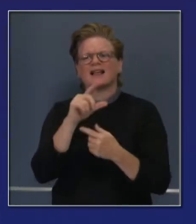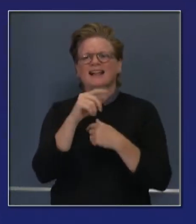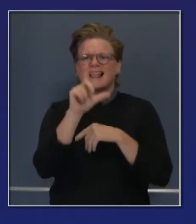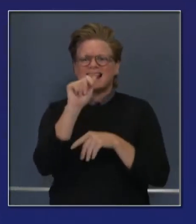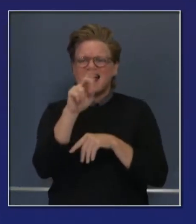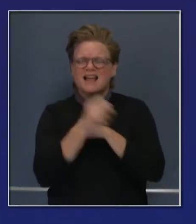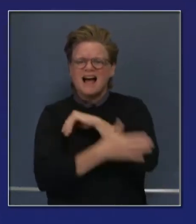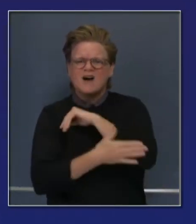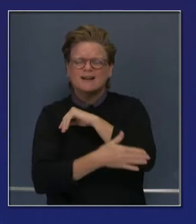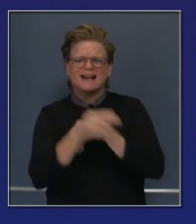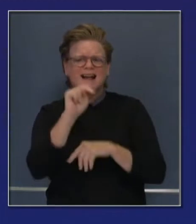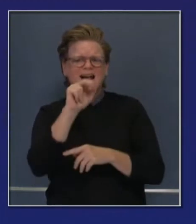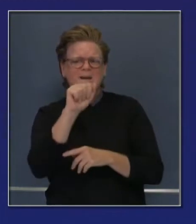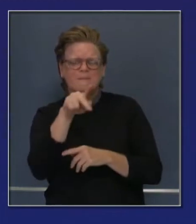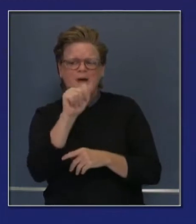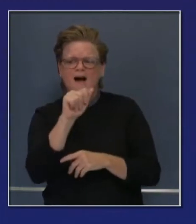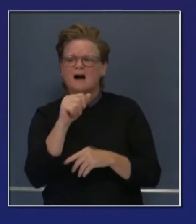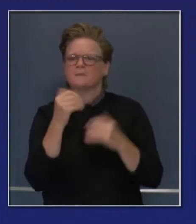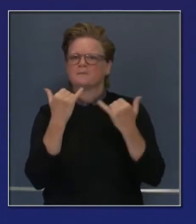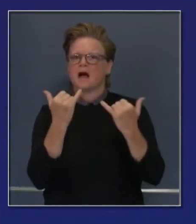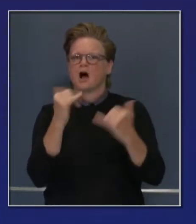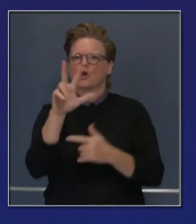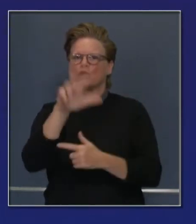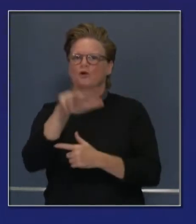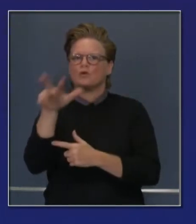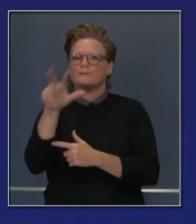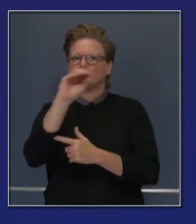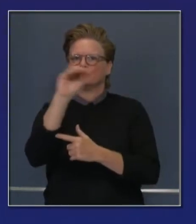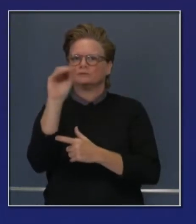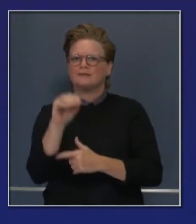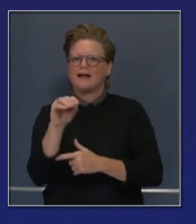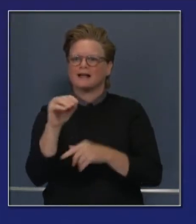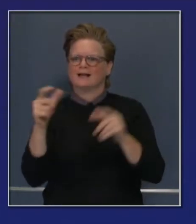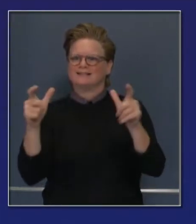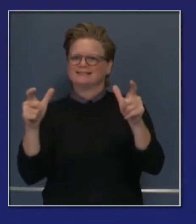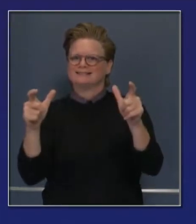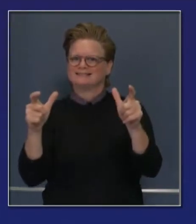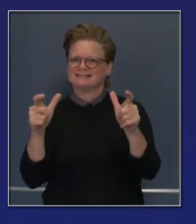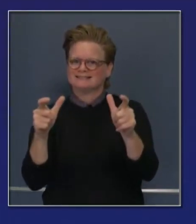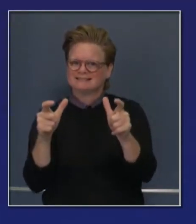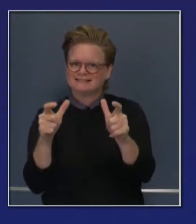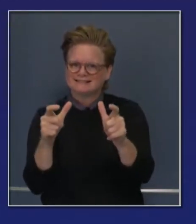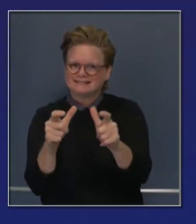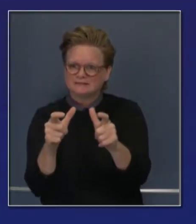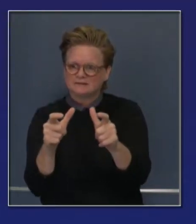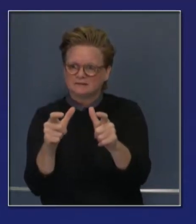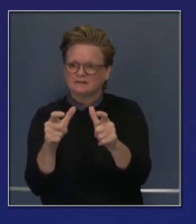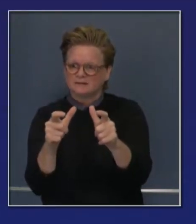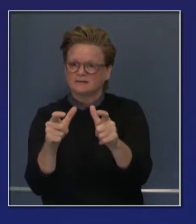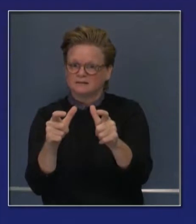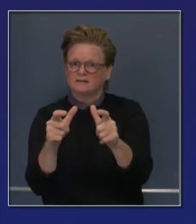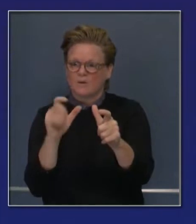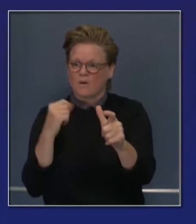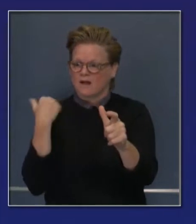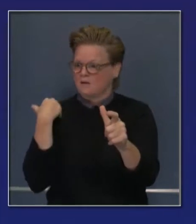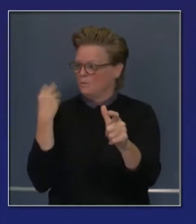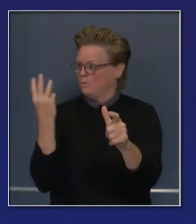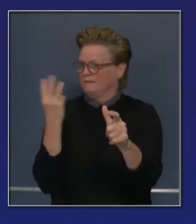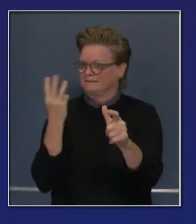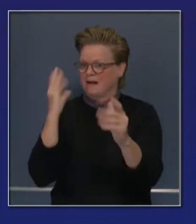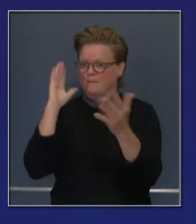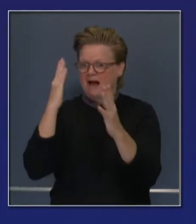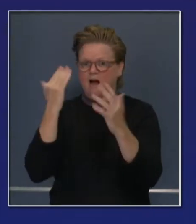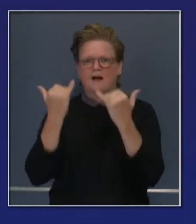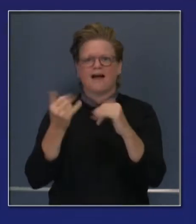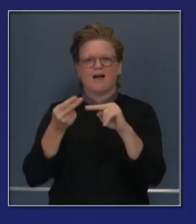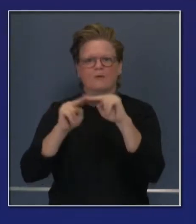complex, 33% contained when I last left you on Wednesday. Today, the containment's improved modestly, 35%. You see the